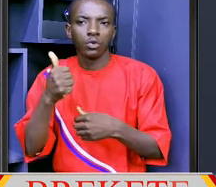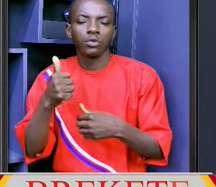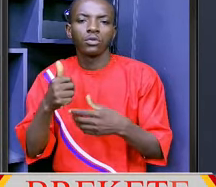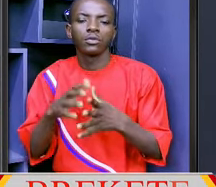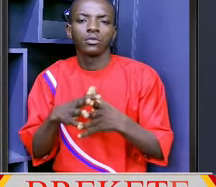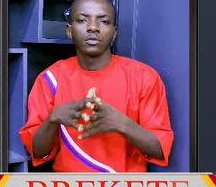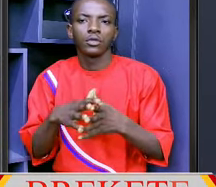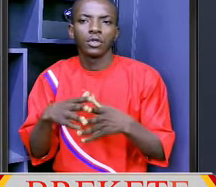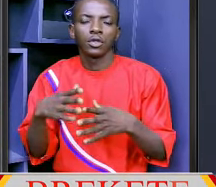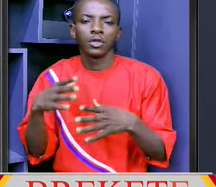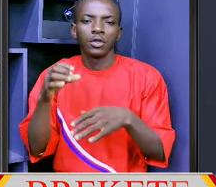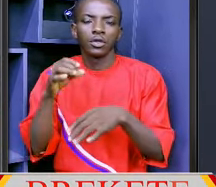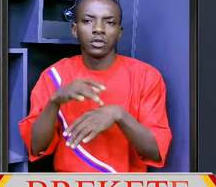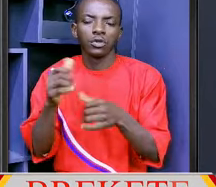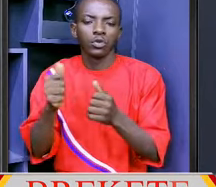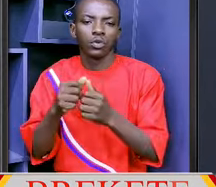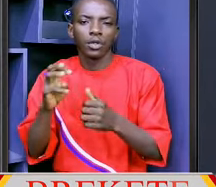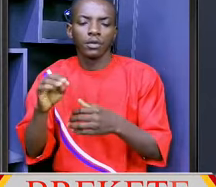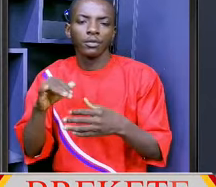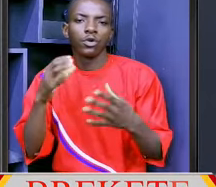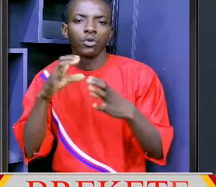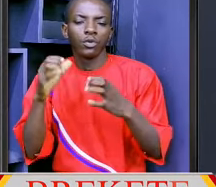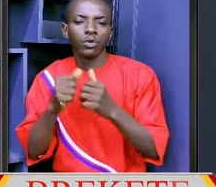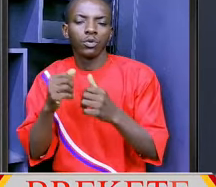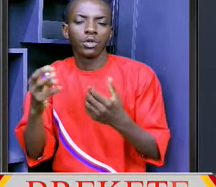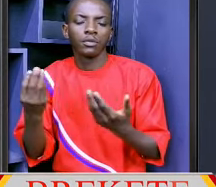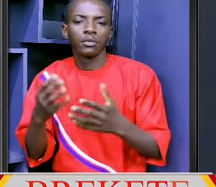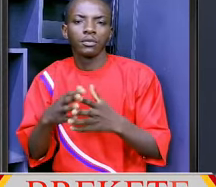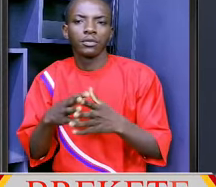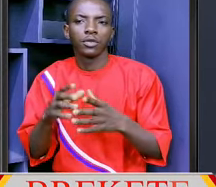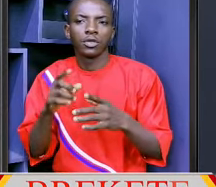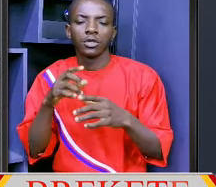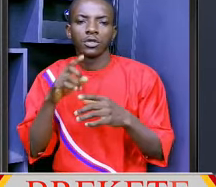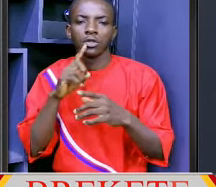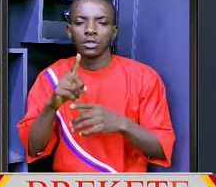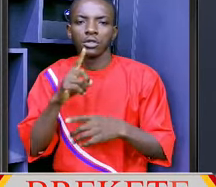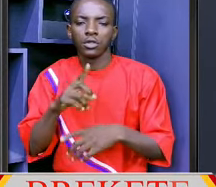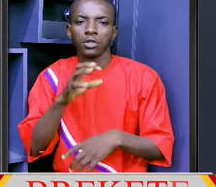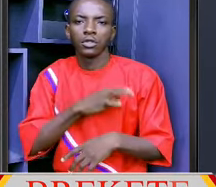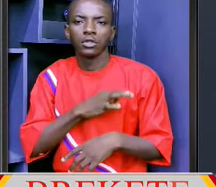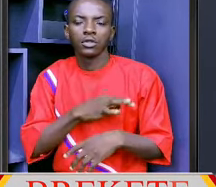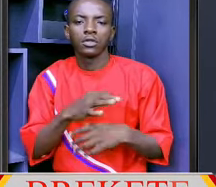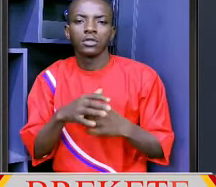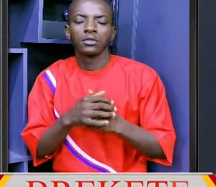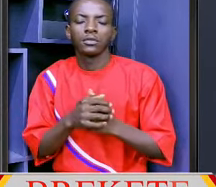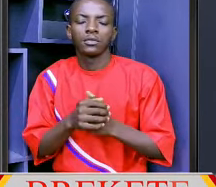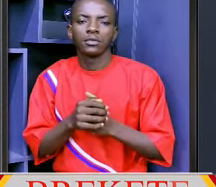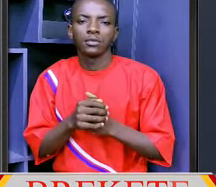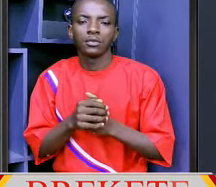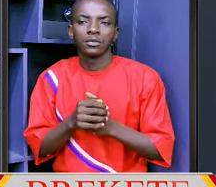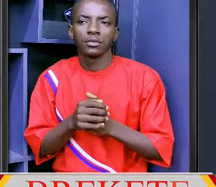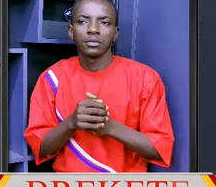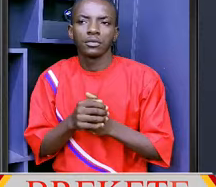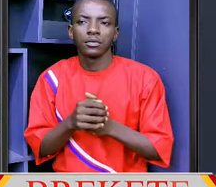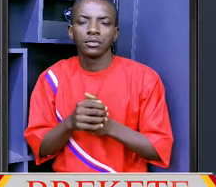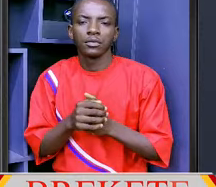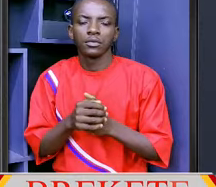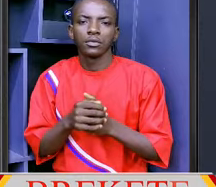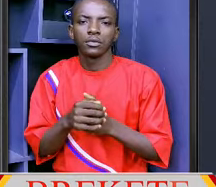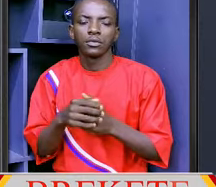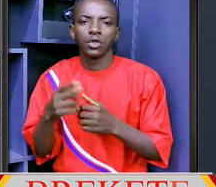him come. I will get in touch with him so that. Thank you. I'm really interested. You can imagine. Later.